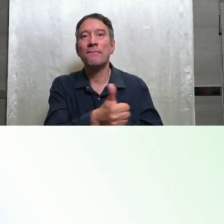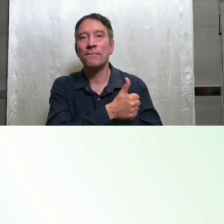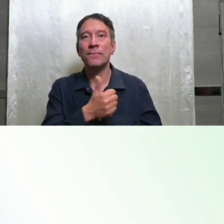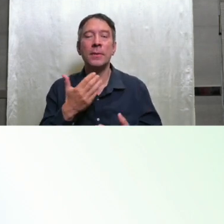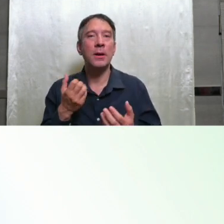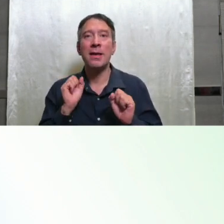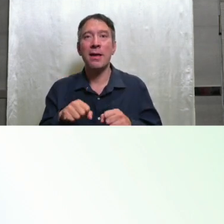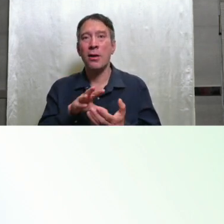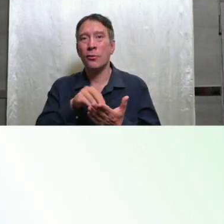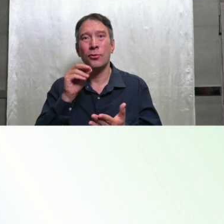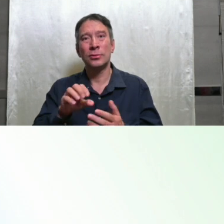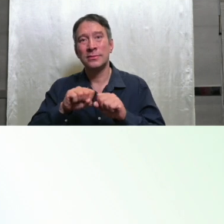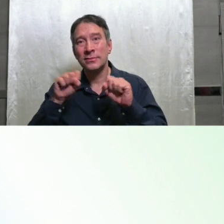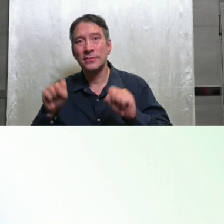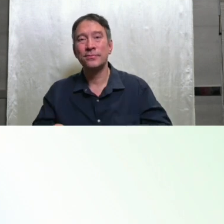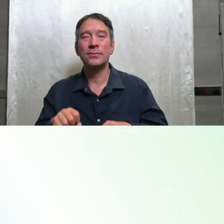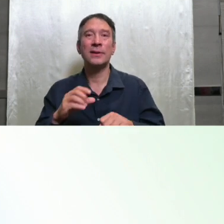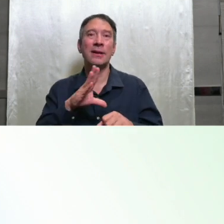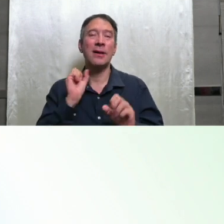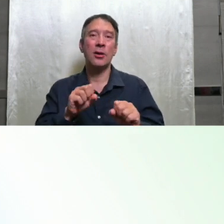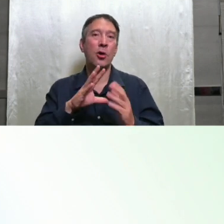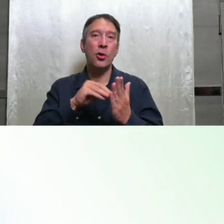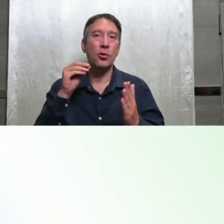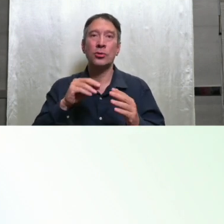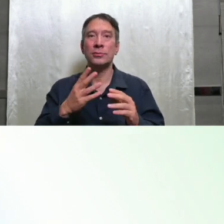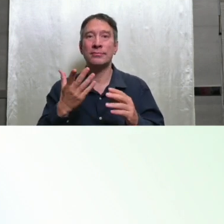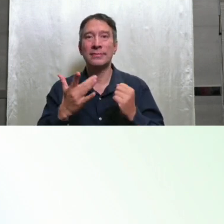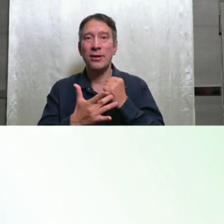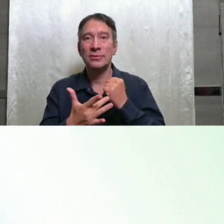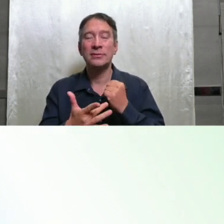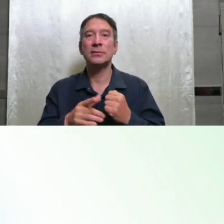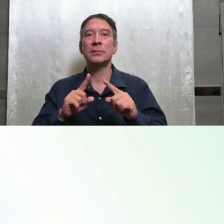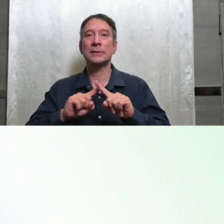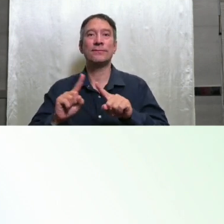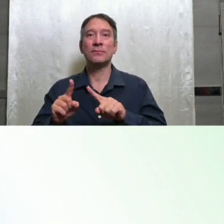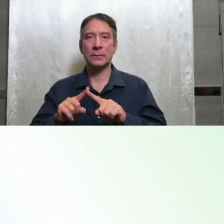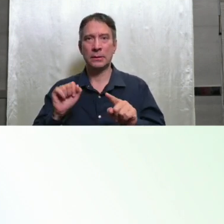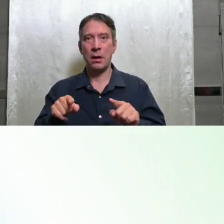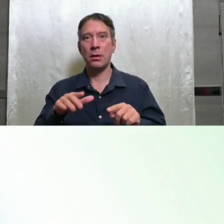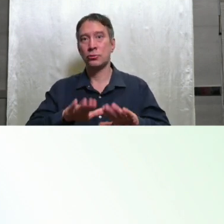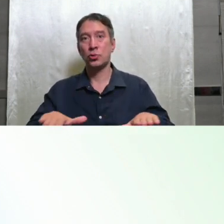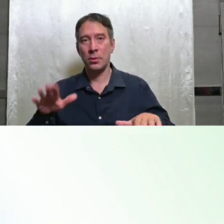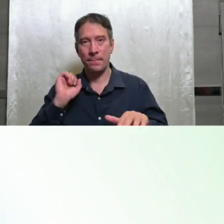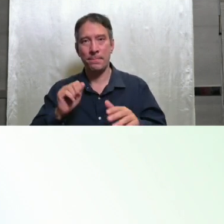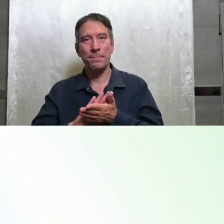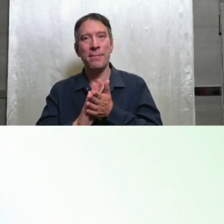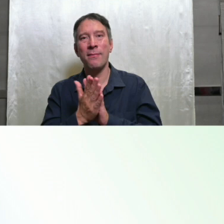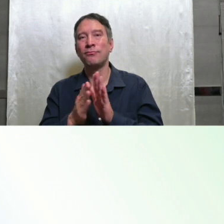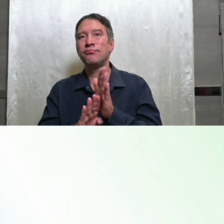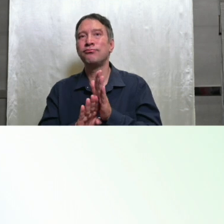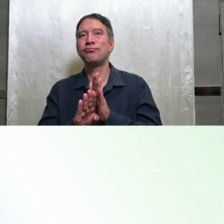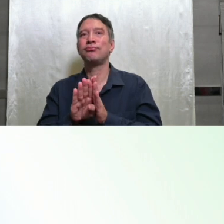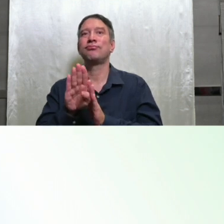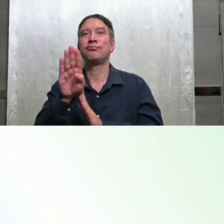learn. So at AICET, that's what we do. Housed in Singapore, National University of Singapore, we